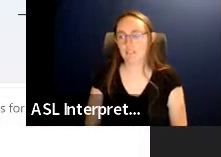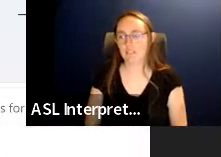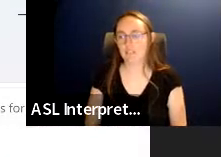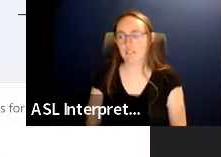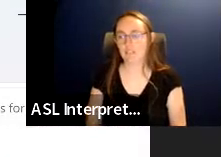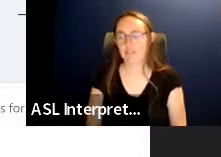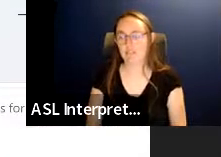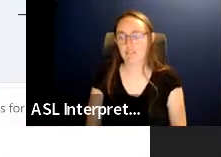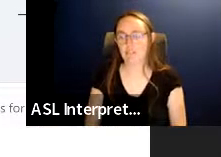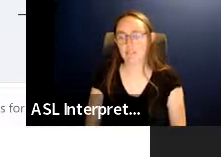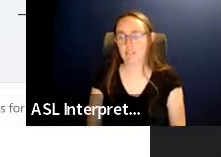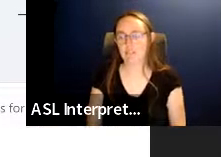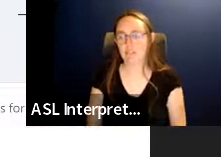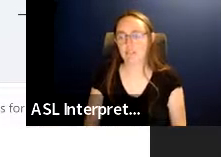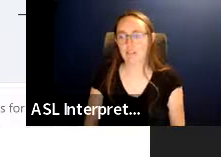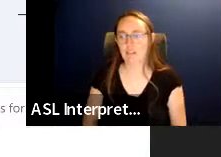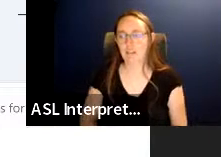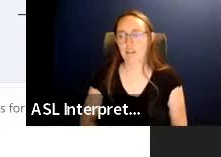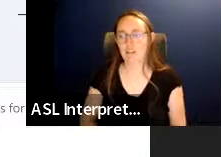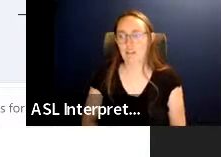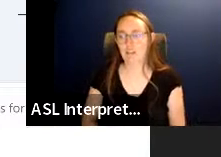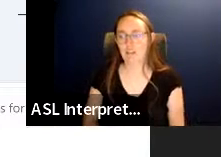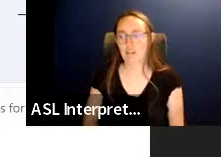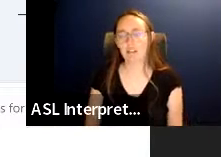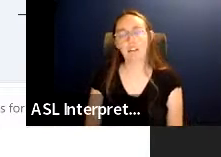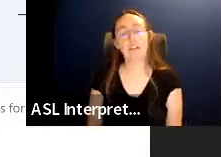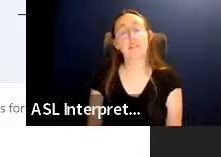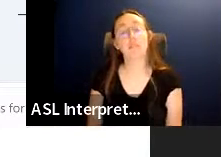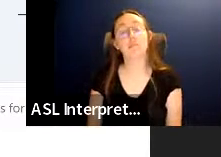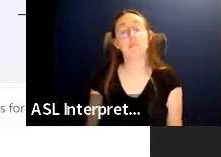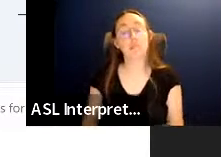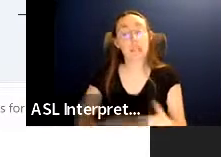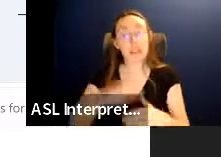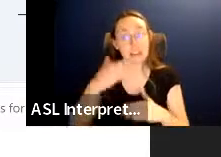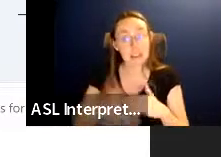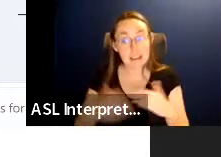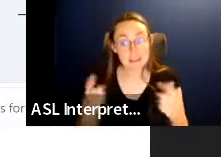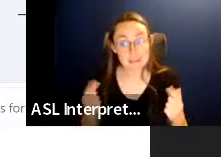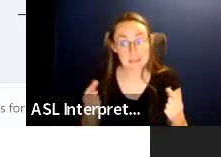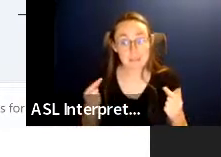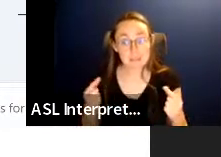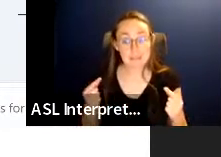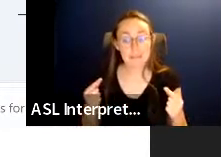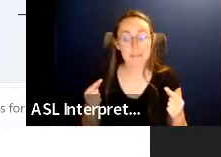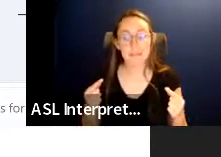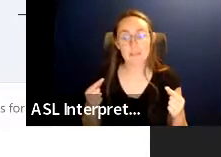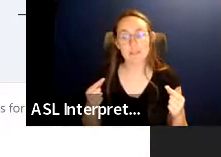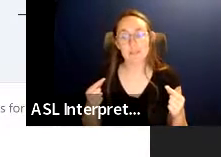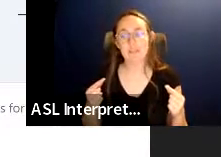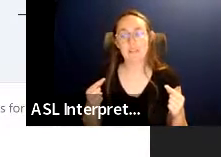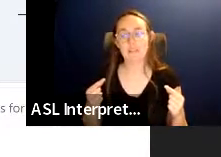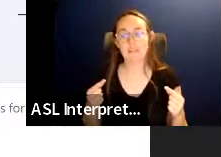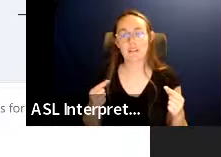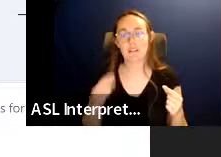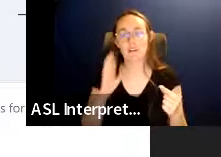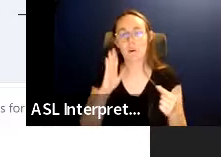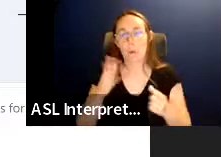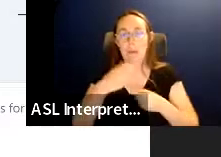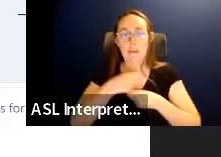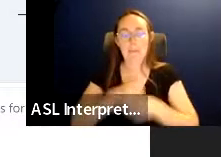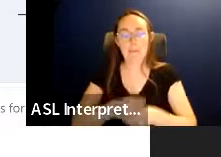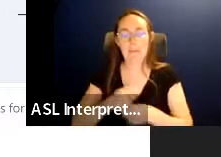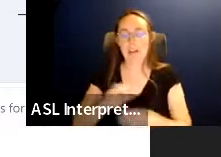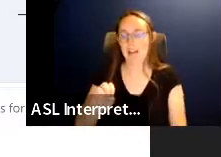All right. The next thing I'm going to have you do is I'm going to have you make an eye gaze